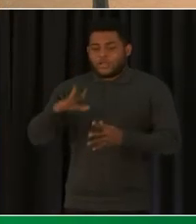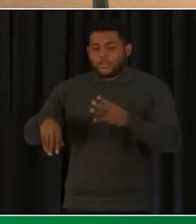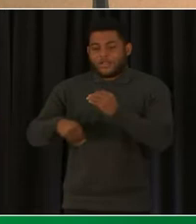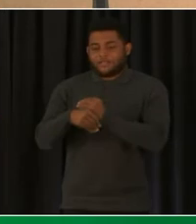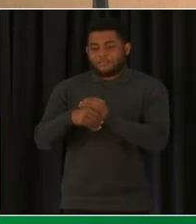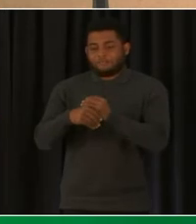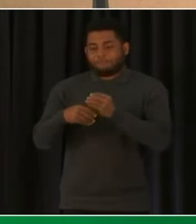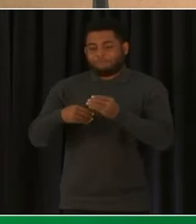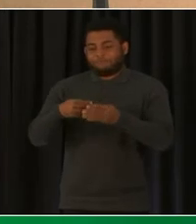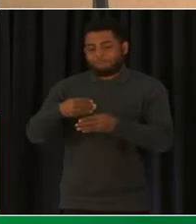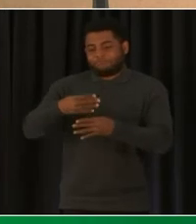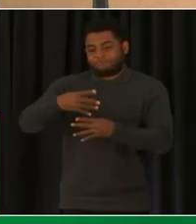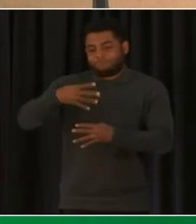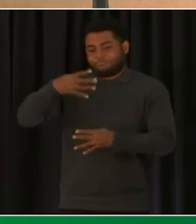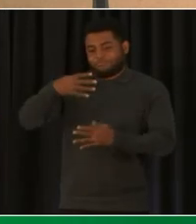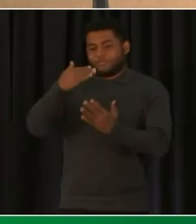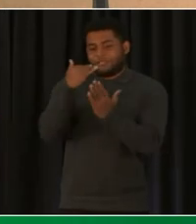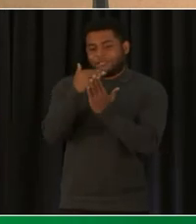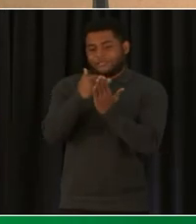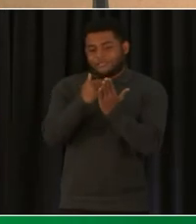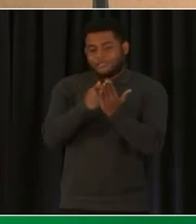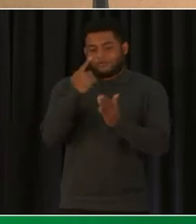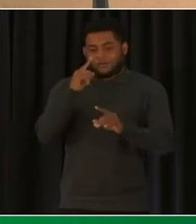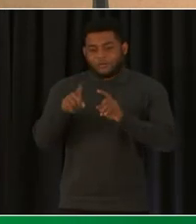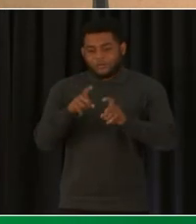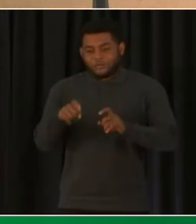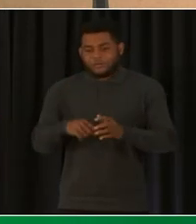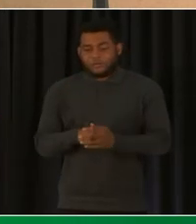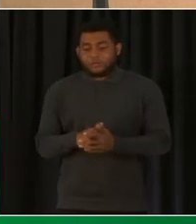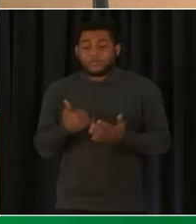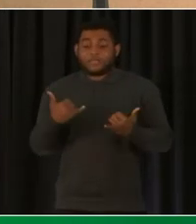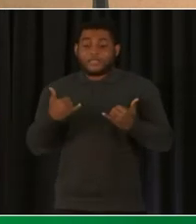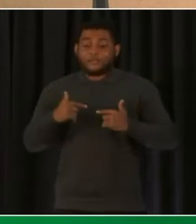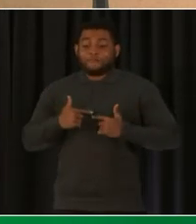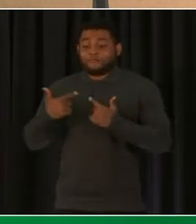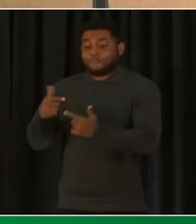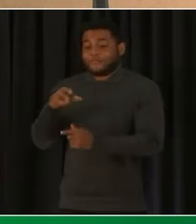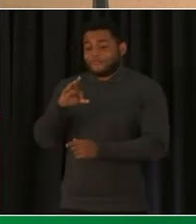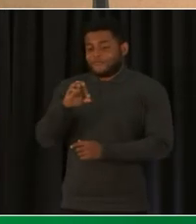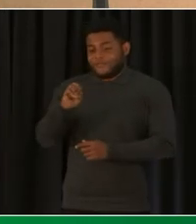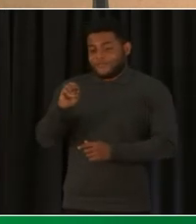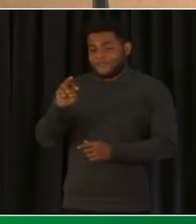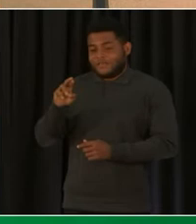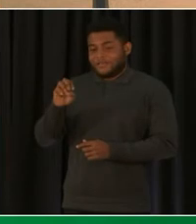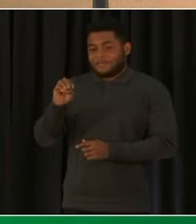queue. And now, I would like to pass it over to Chancellor Dr. Farabee.